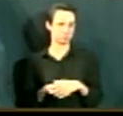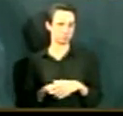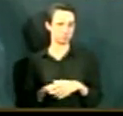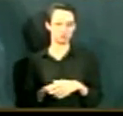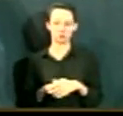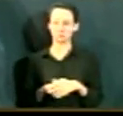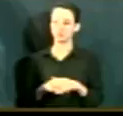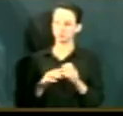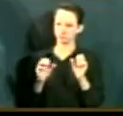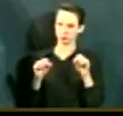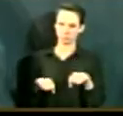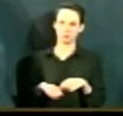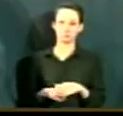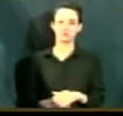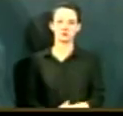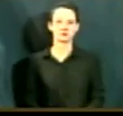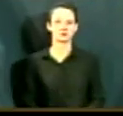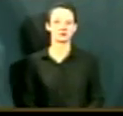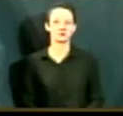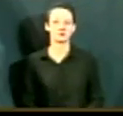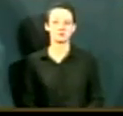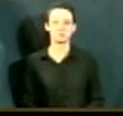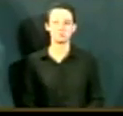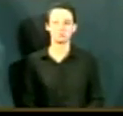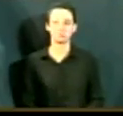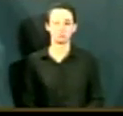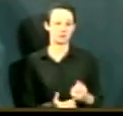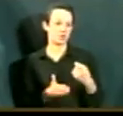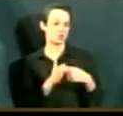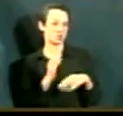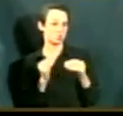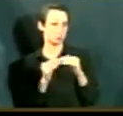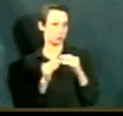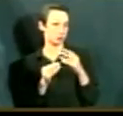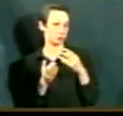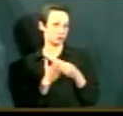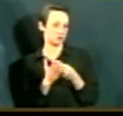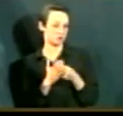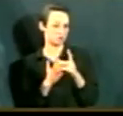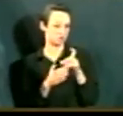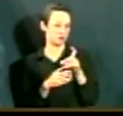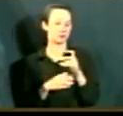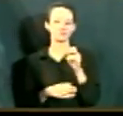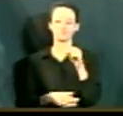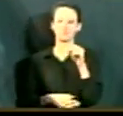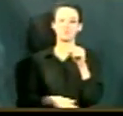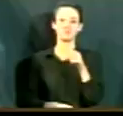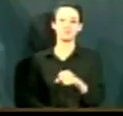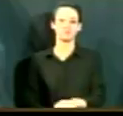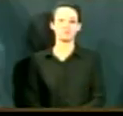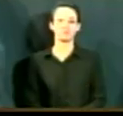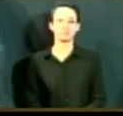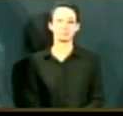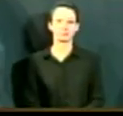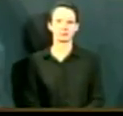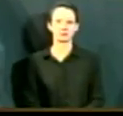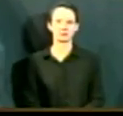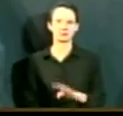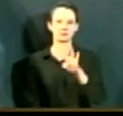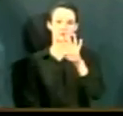You could. It would be much more expensive. Well, but it would cost more money? It would. And also, a lot